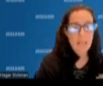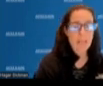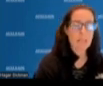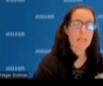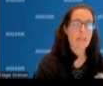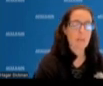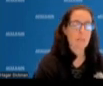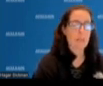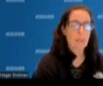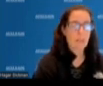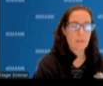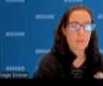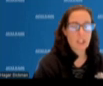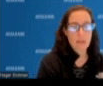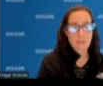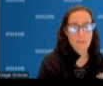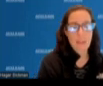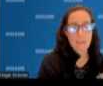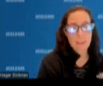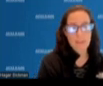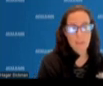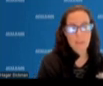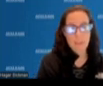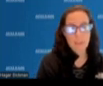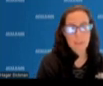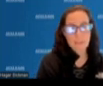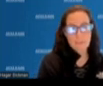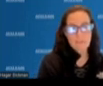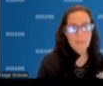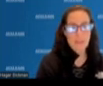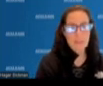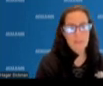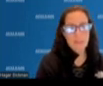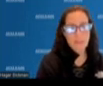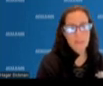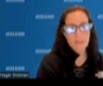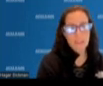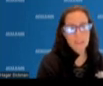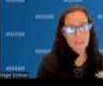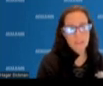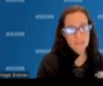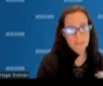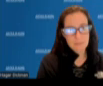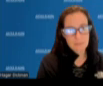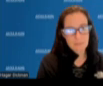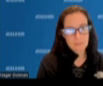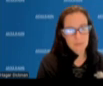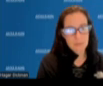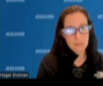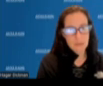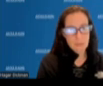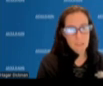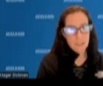using Medi-Cal, then reach out to them and spread the word. Next slide.